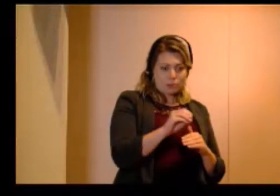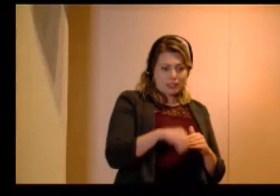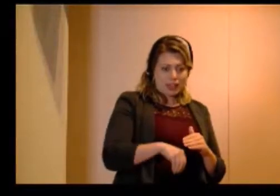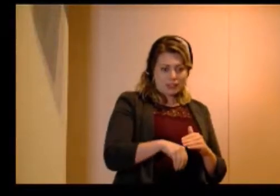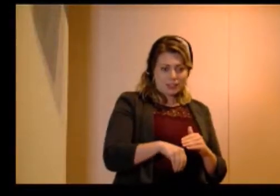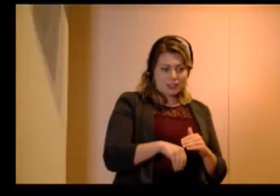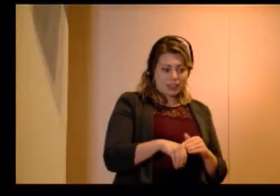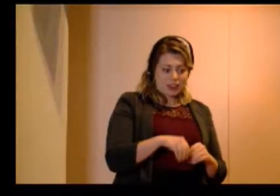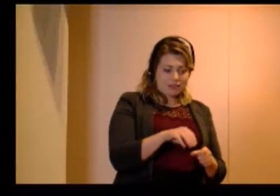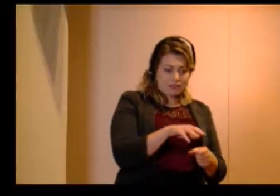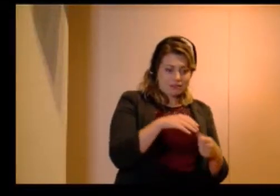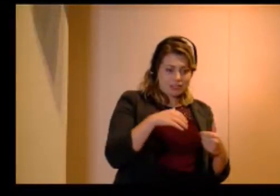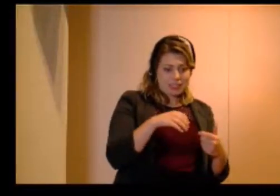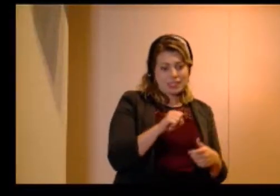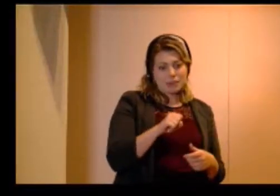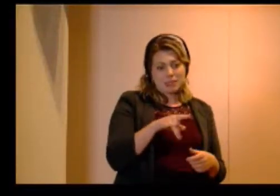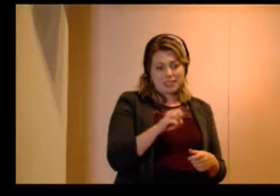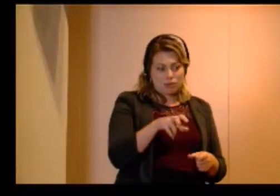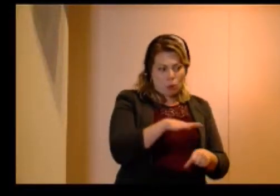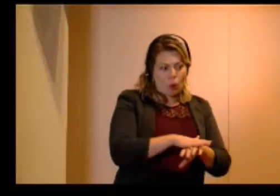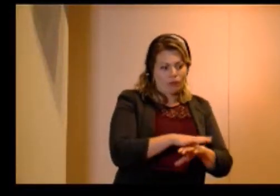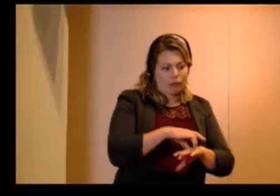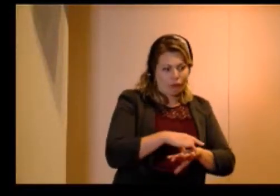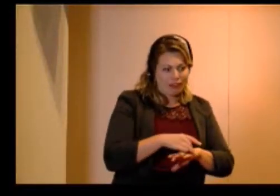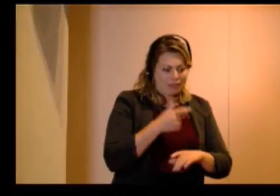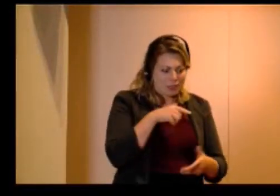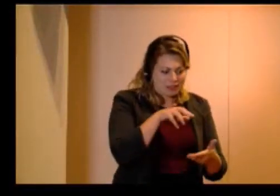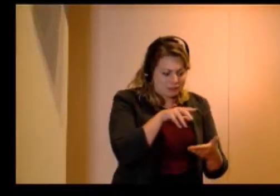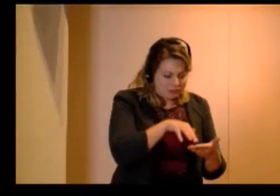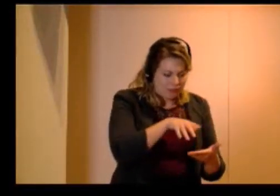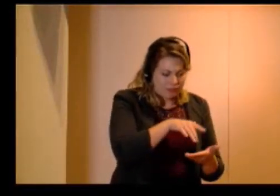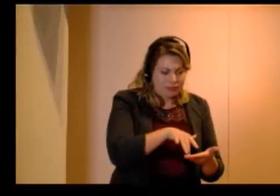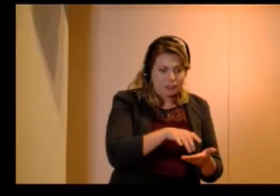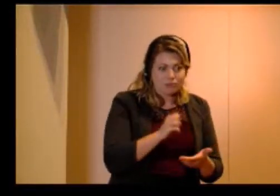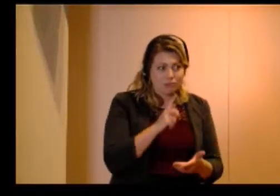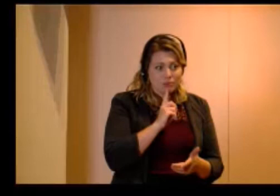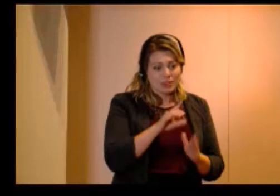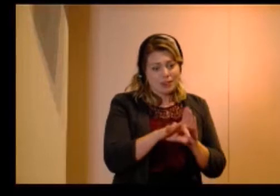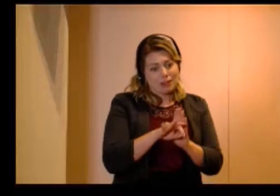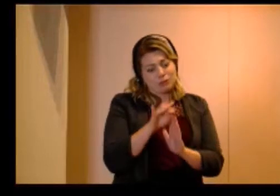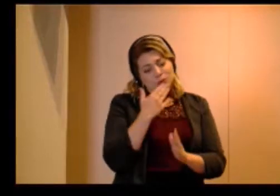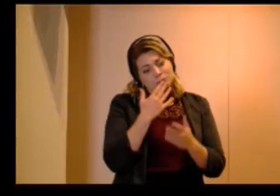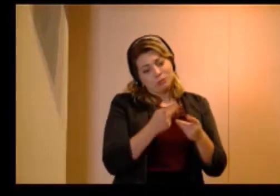any detail, and so collection's a good place to start that sort of thing. Yeah.